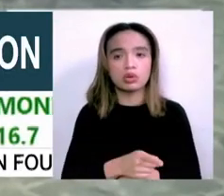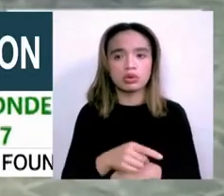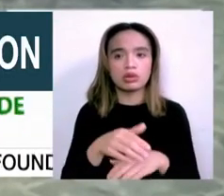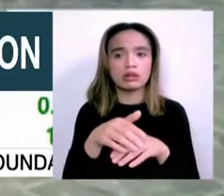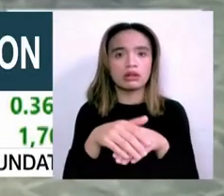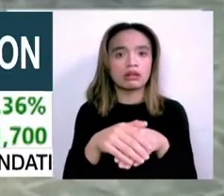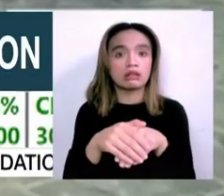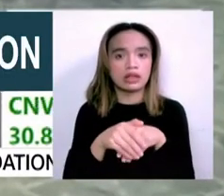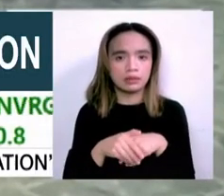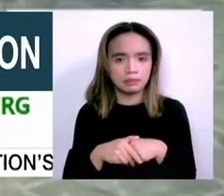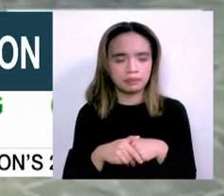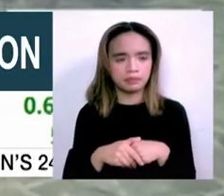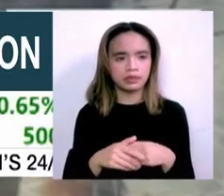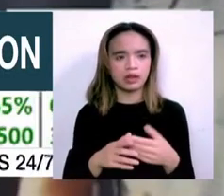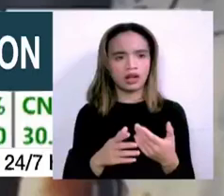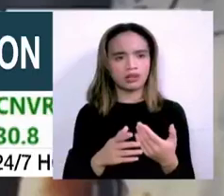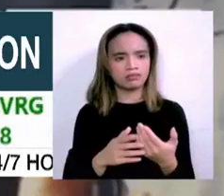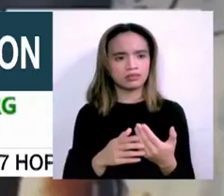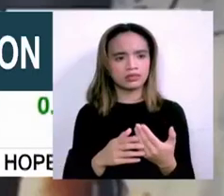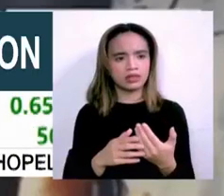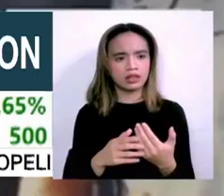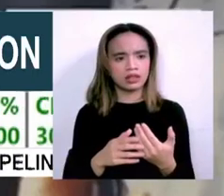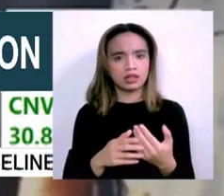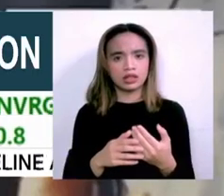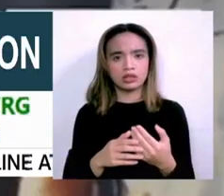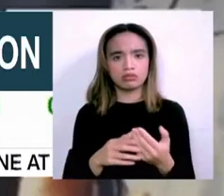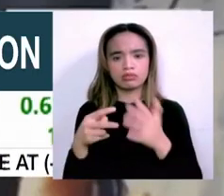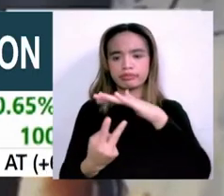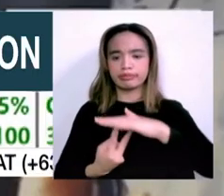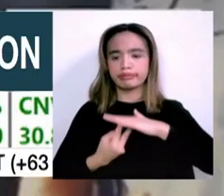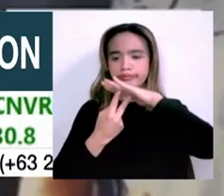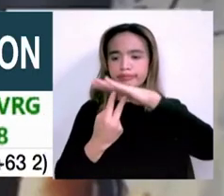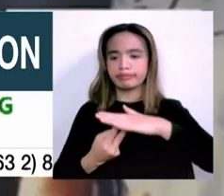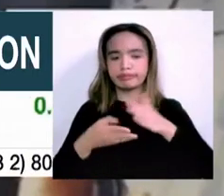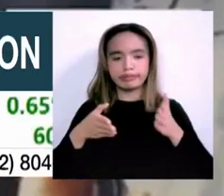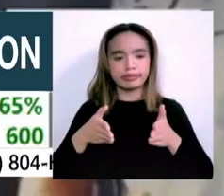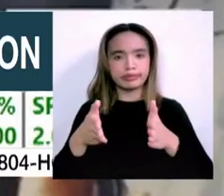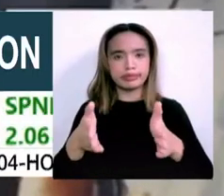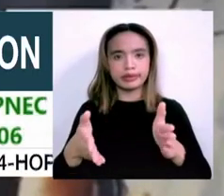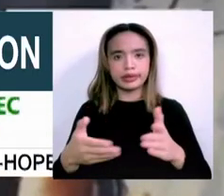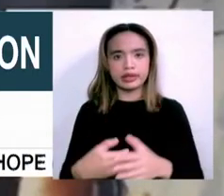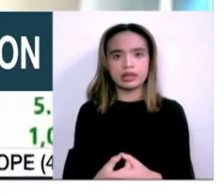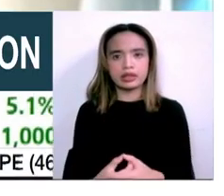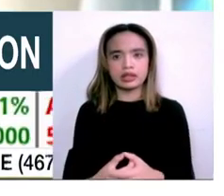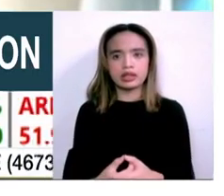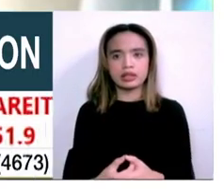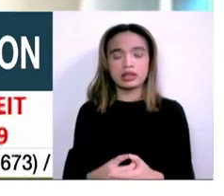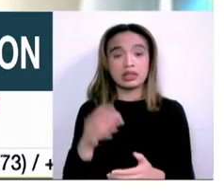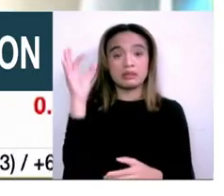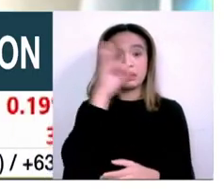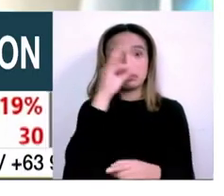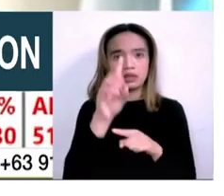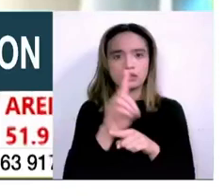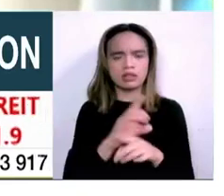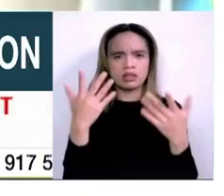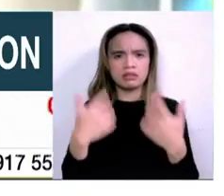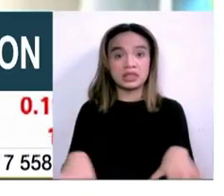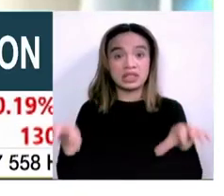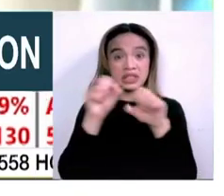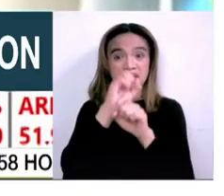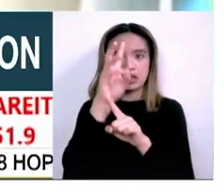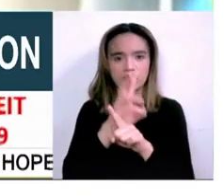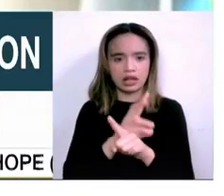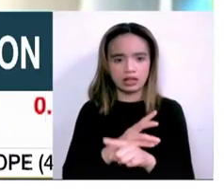yung mga standby sa kalsada. Tumino ang mga Pilipino. But you know, after 6 months, nakita ko na